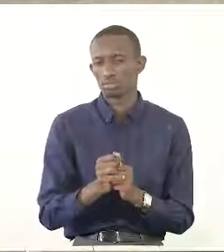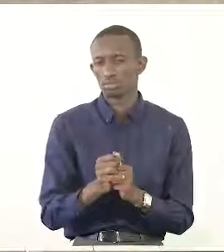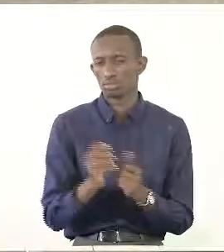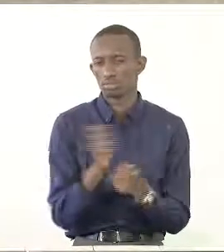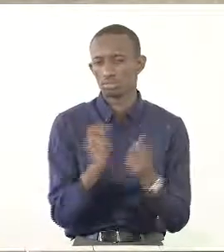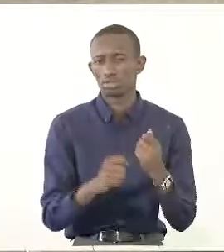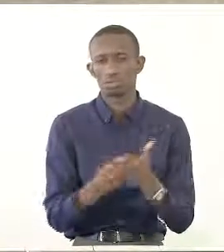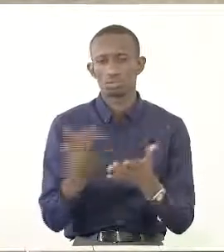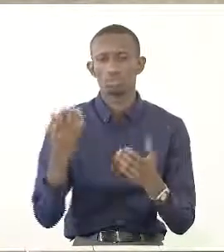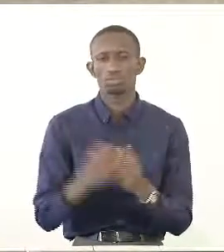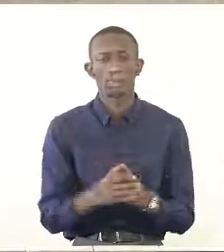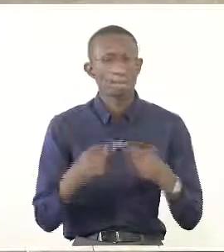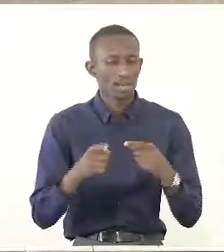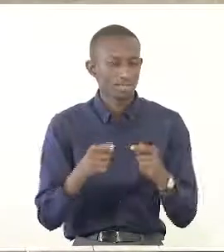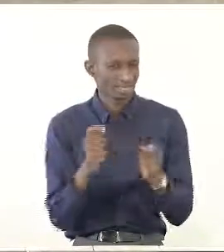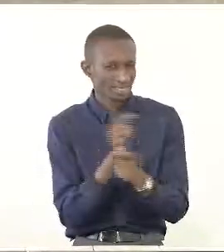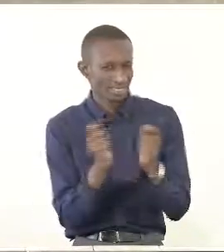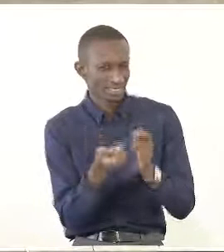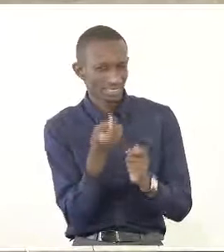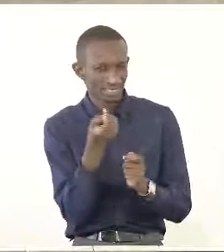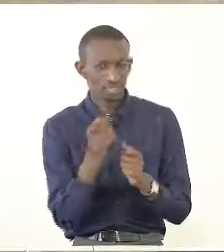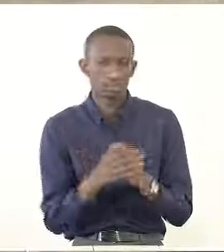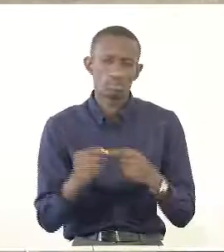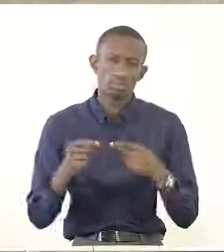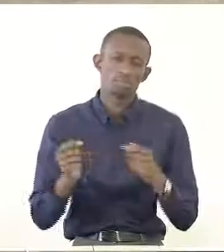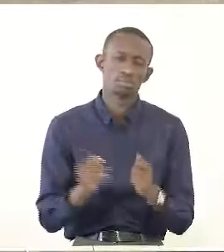course, different from what we did before.